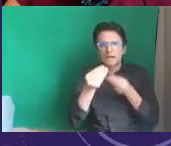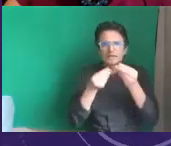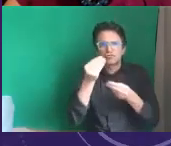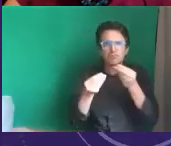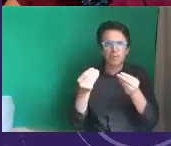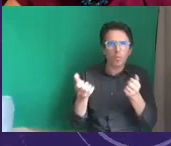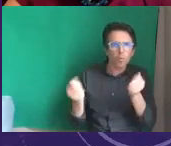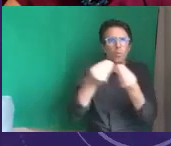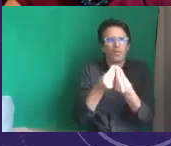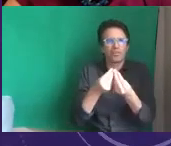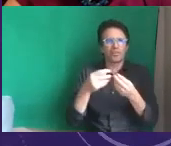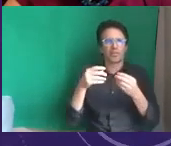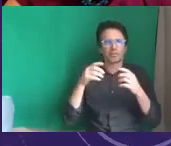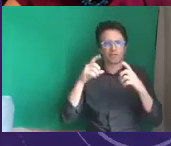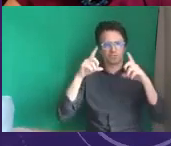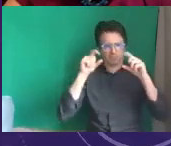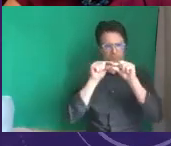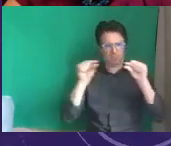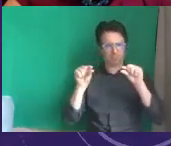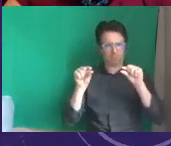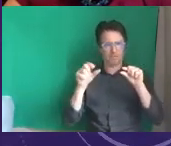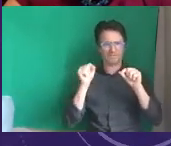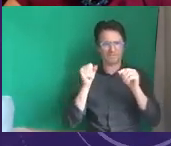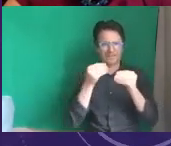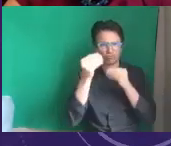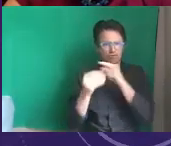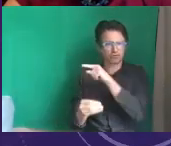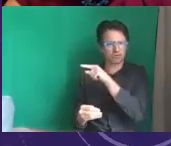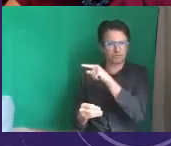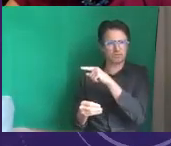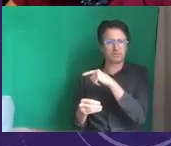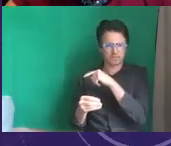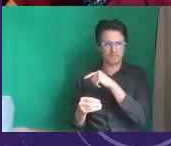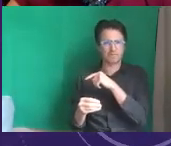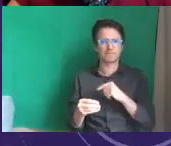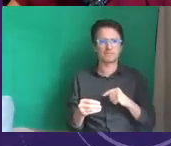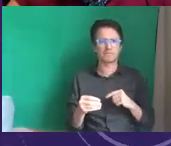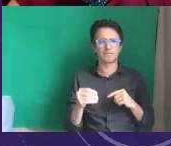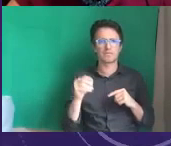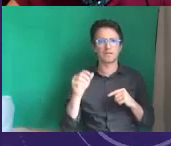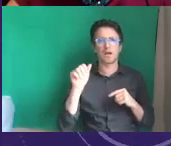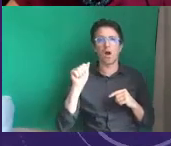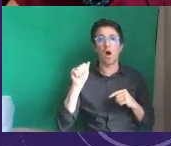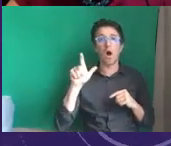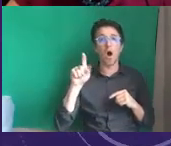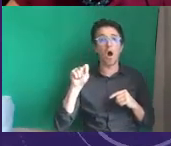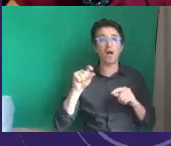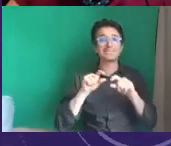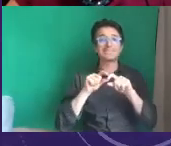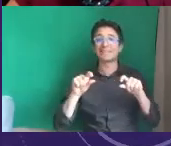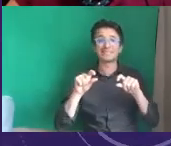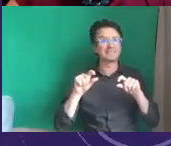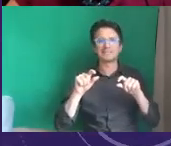to alt text for Twitter, the description is invisible. Now on the right side is